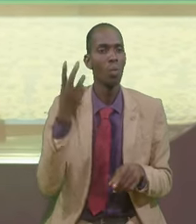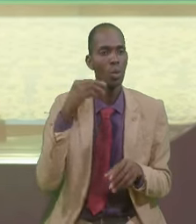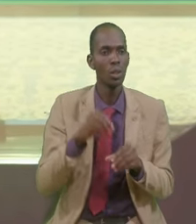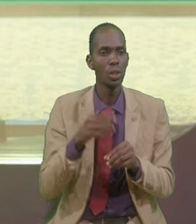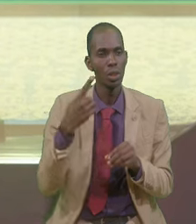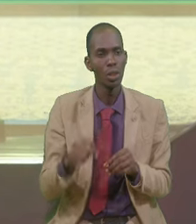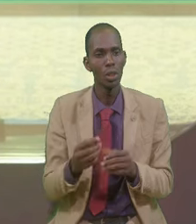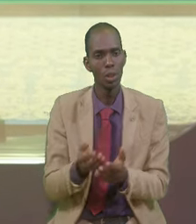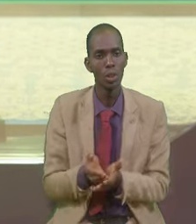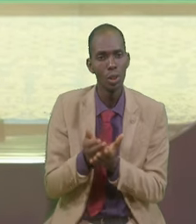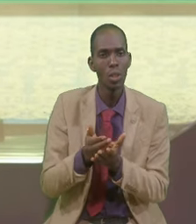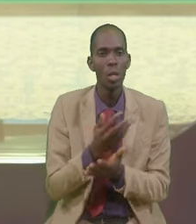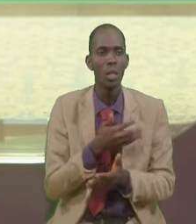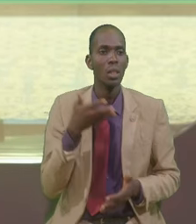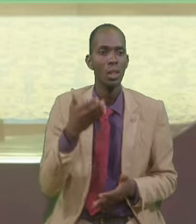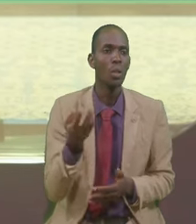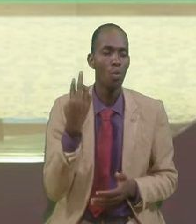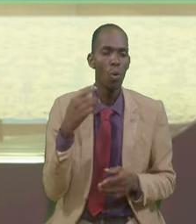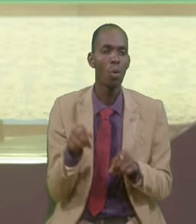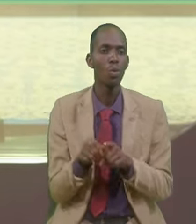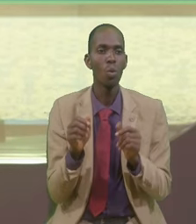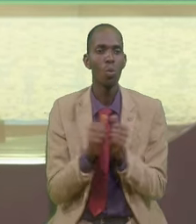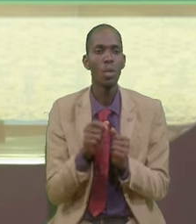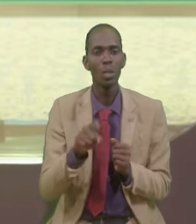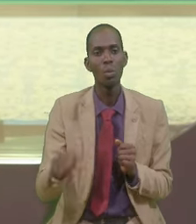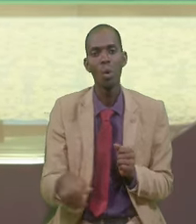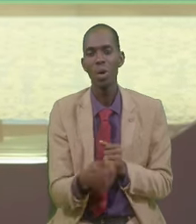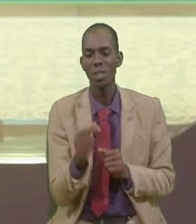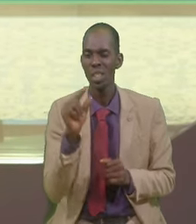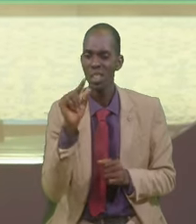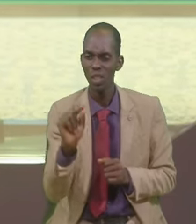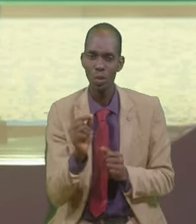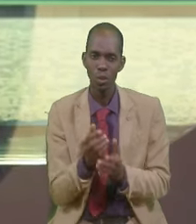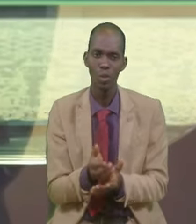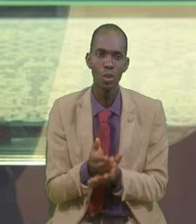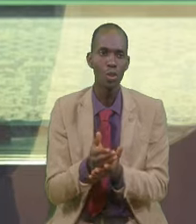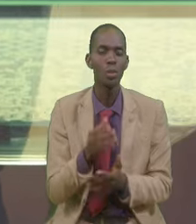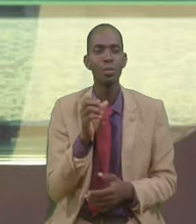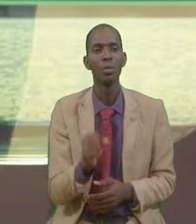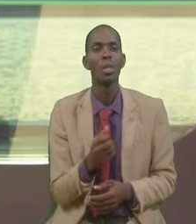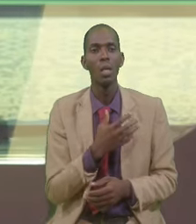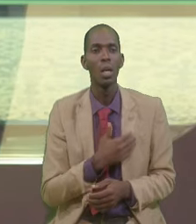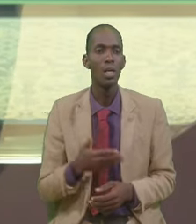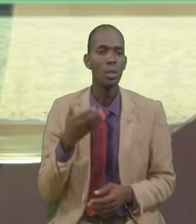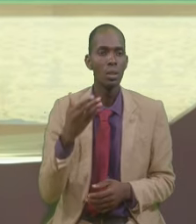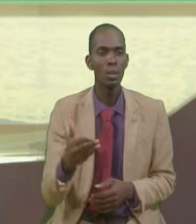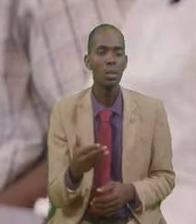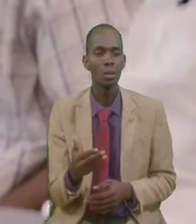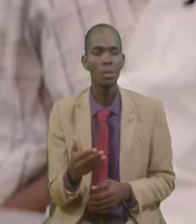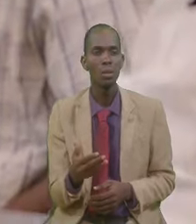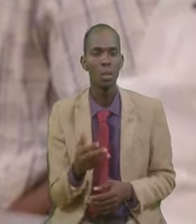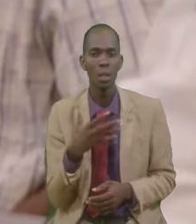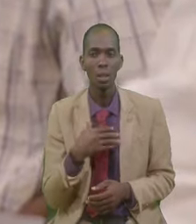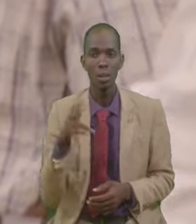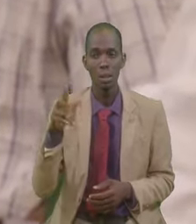there were also with him other little ships. Look at this, look at this. Verse 37.